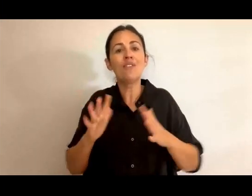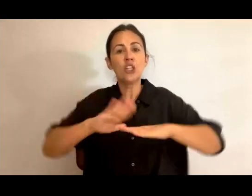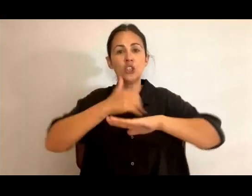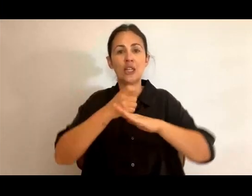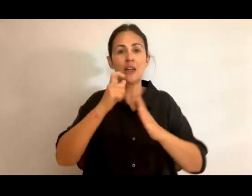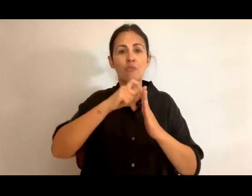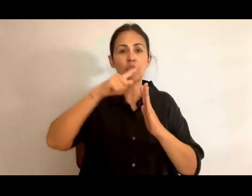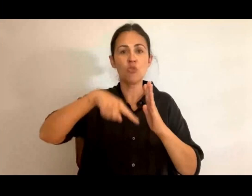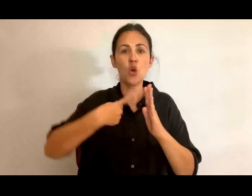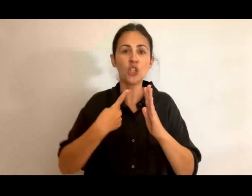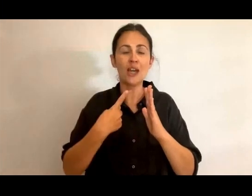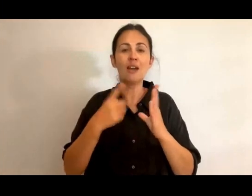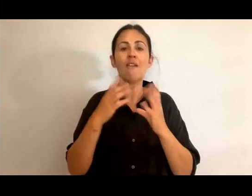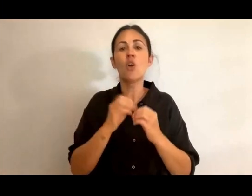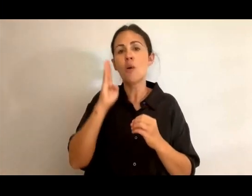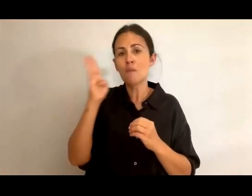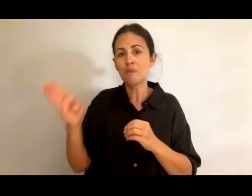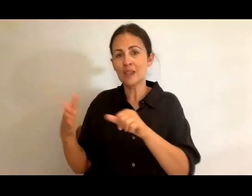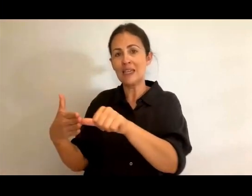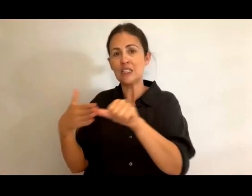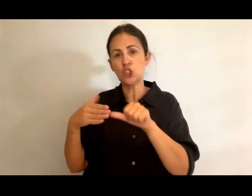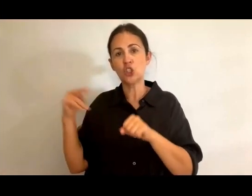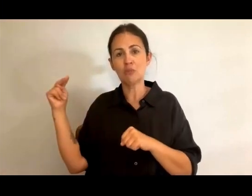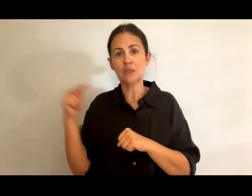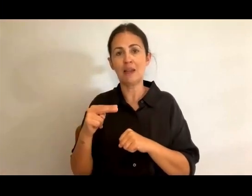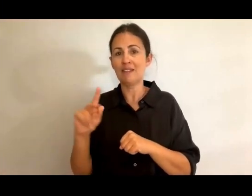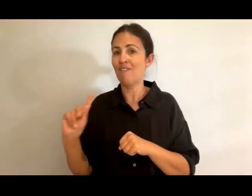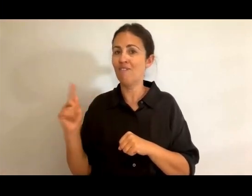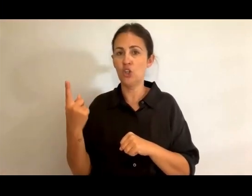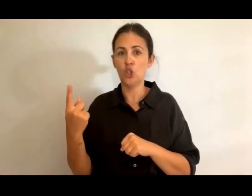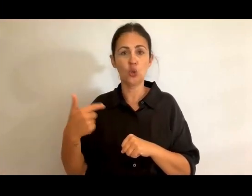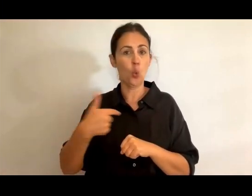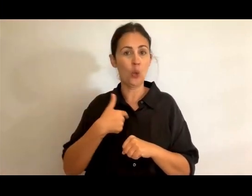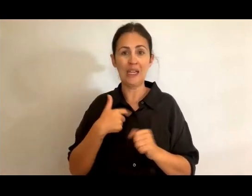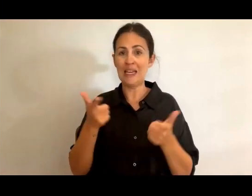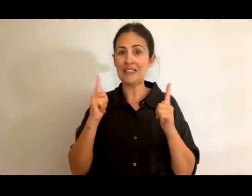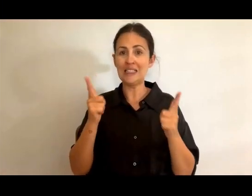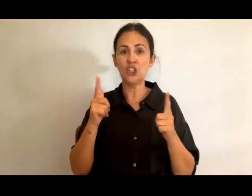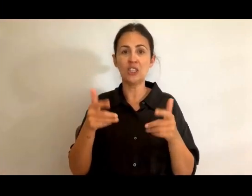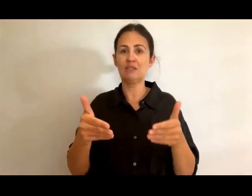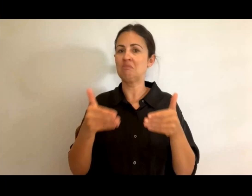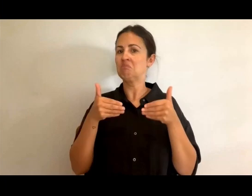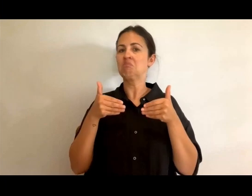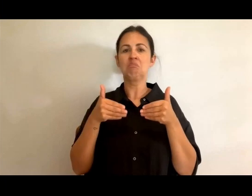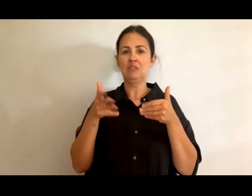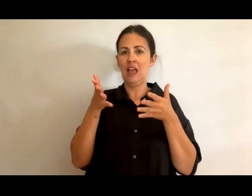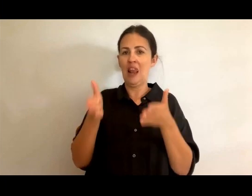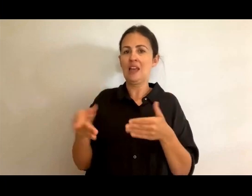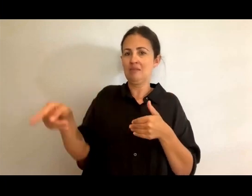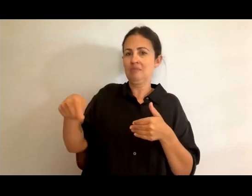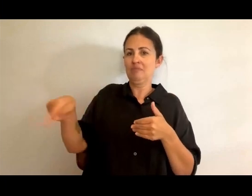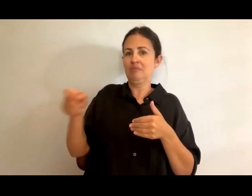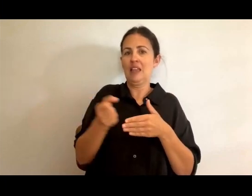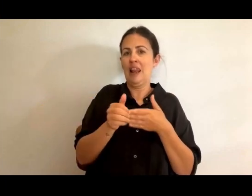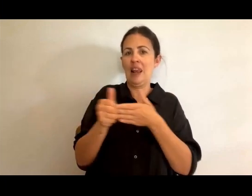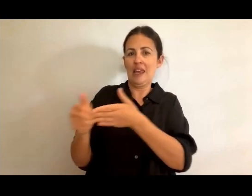this area as well and just allowed that storytelling to happen. Throughout the PowerPoint, I've put